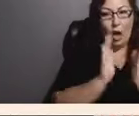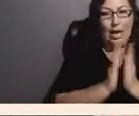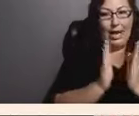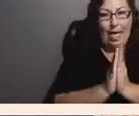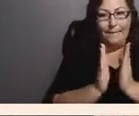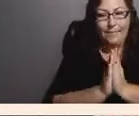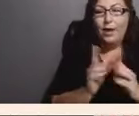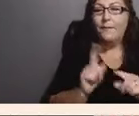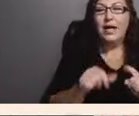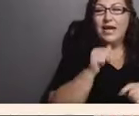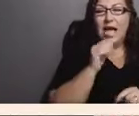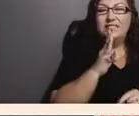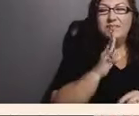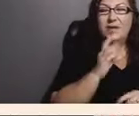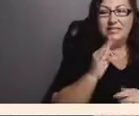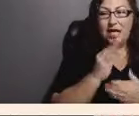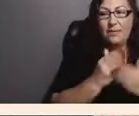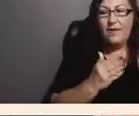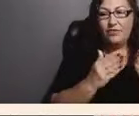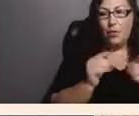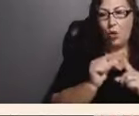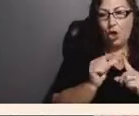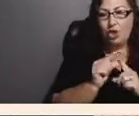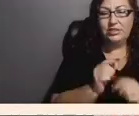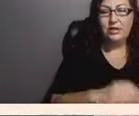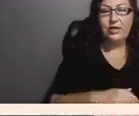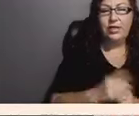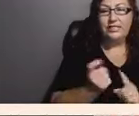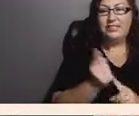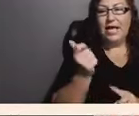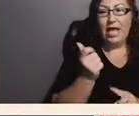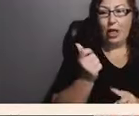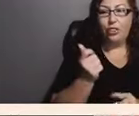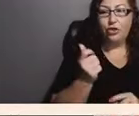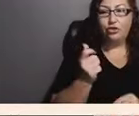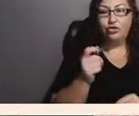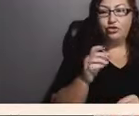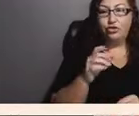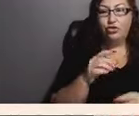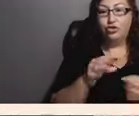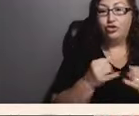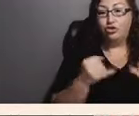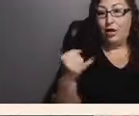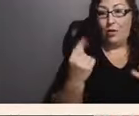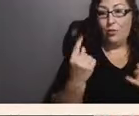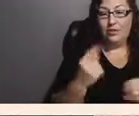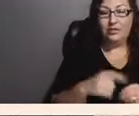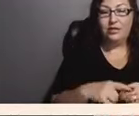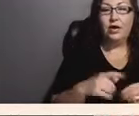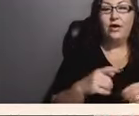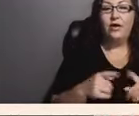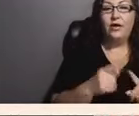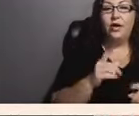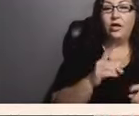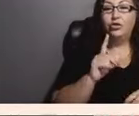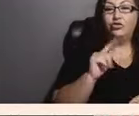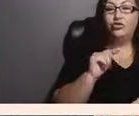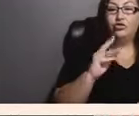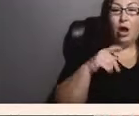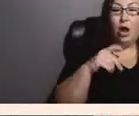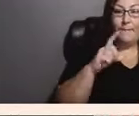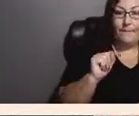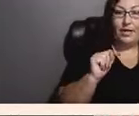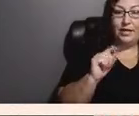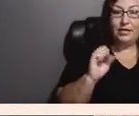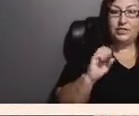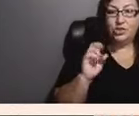of the words. Let's take out the string instruments. From the top, here we go. Trumpet,